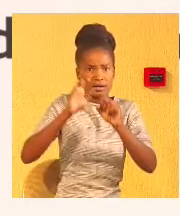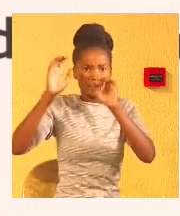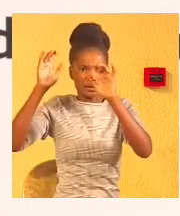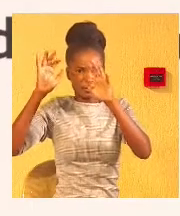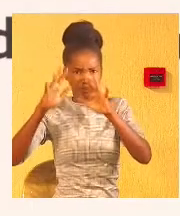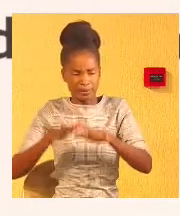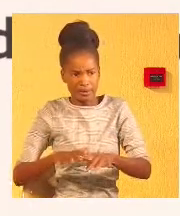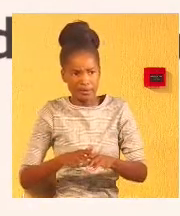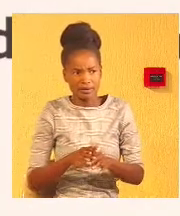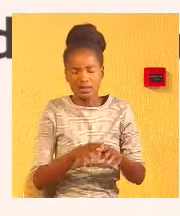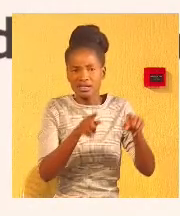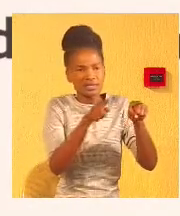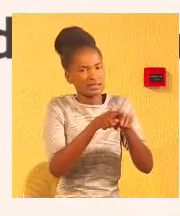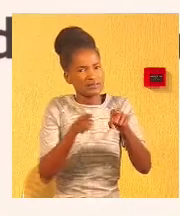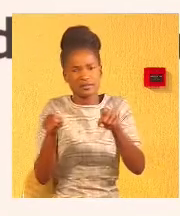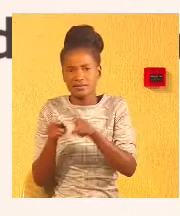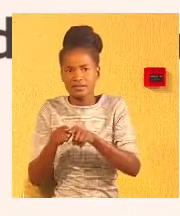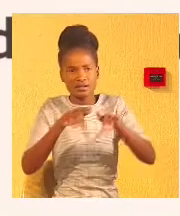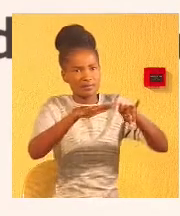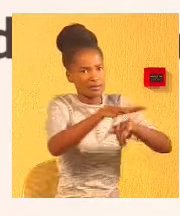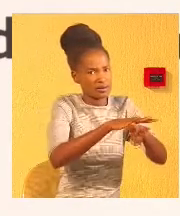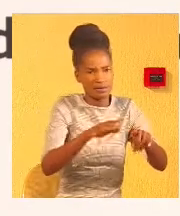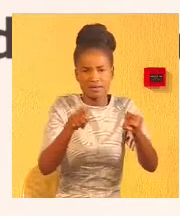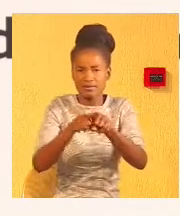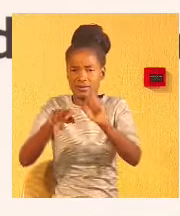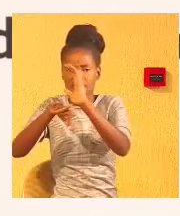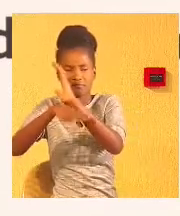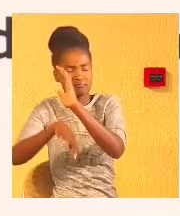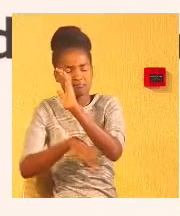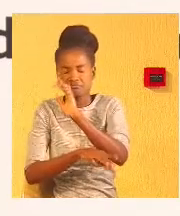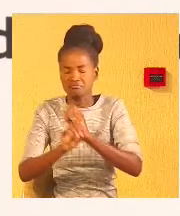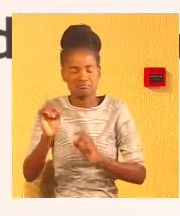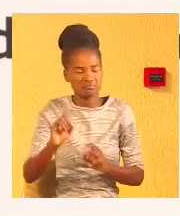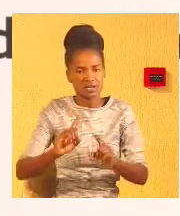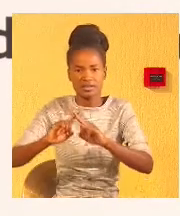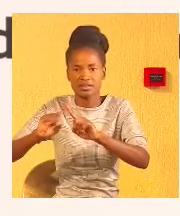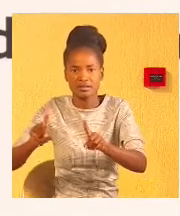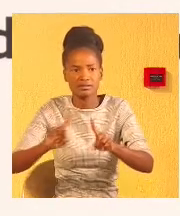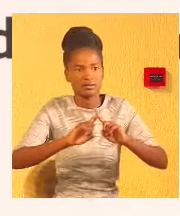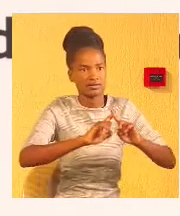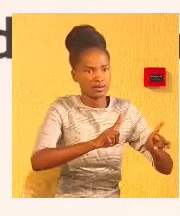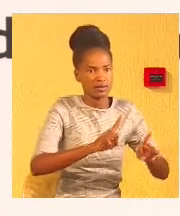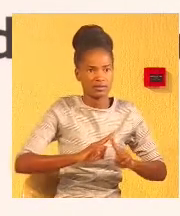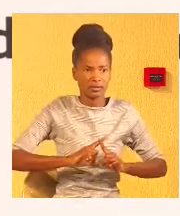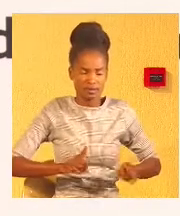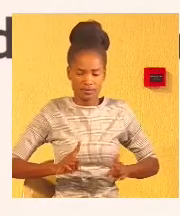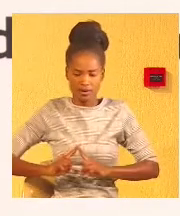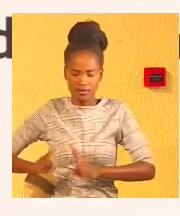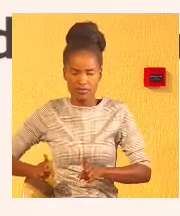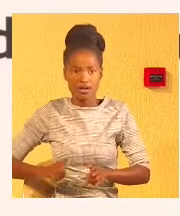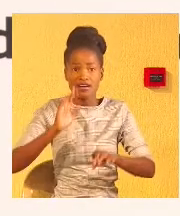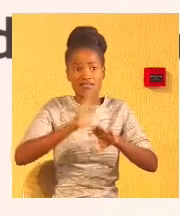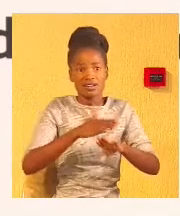not necessarily the same on both of these sectors. To start with, for the communal